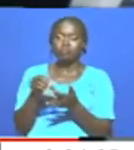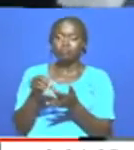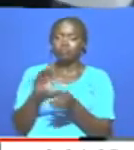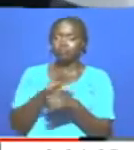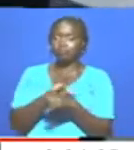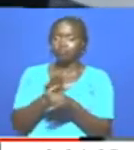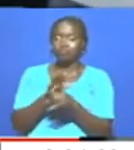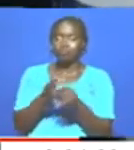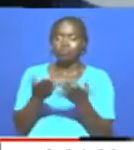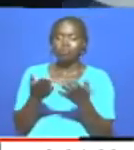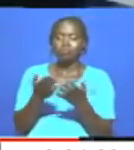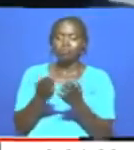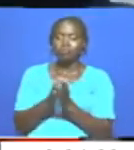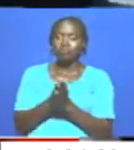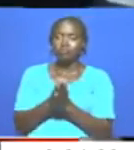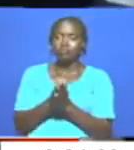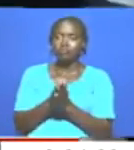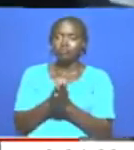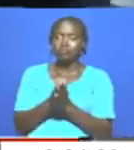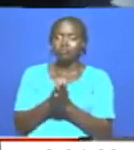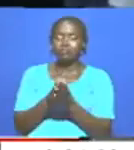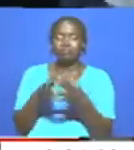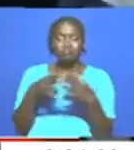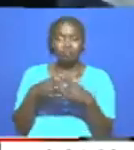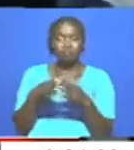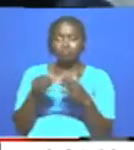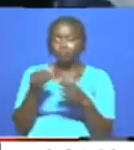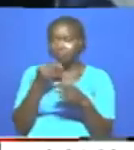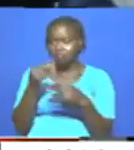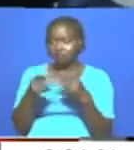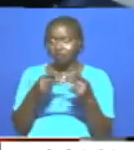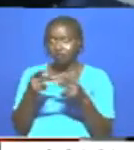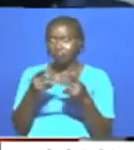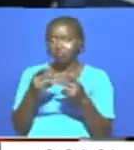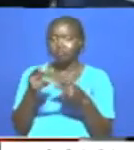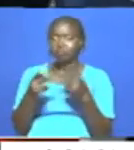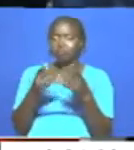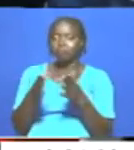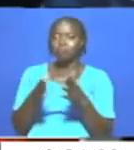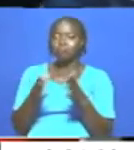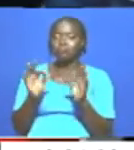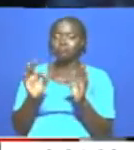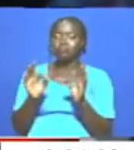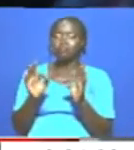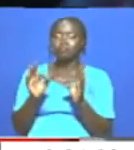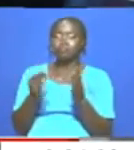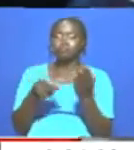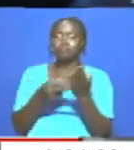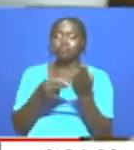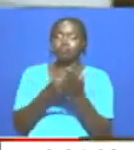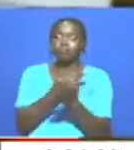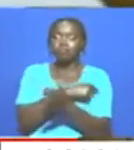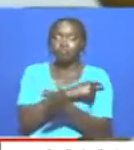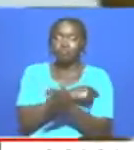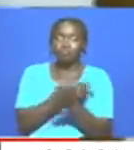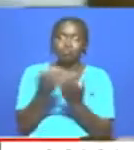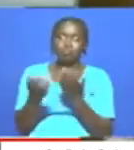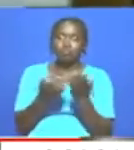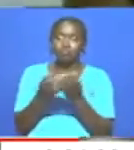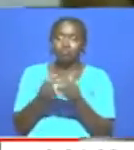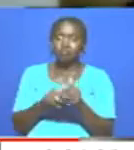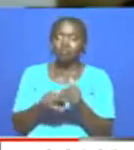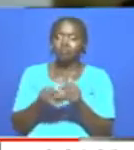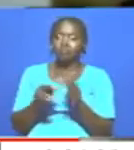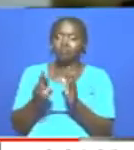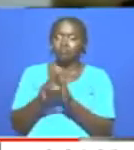sparked an automation surge among food and beverage processors, as modern technologies now allow hospitality businesses to comply with new rules and